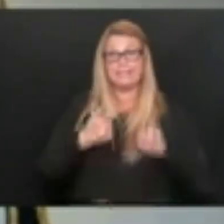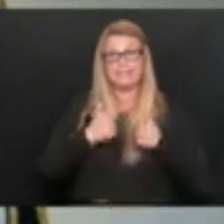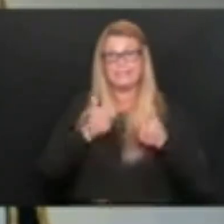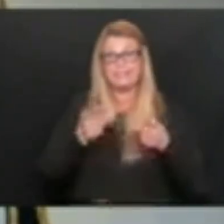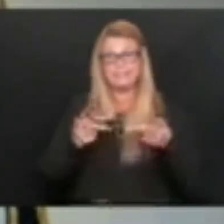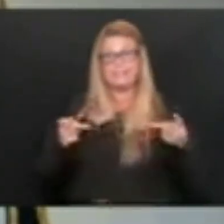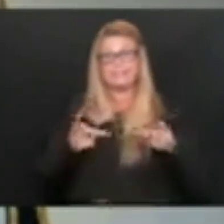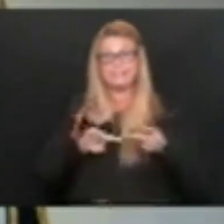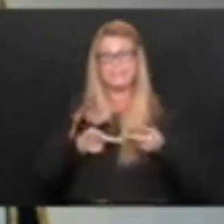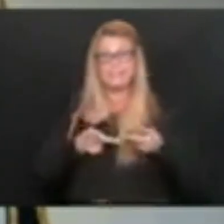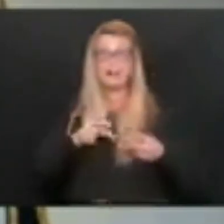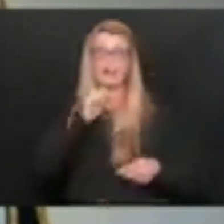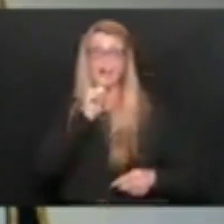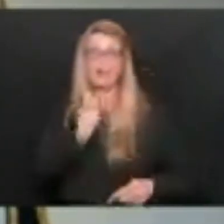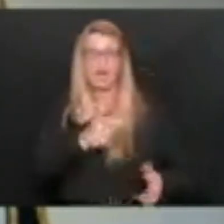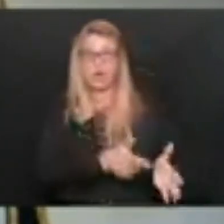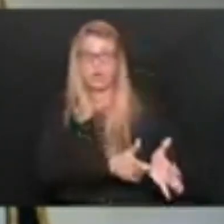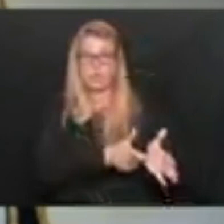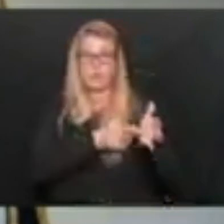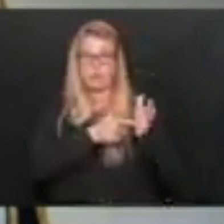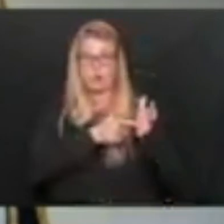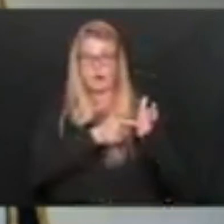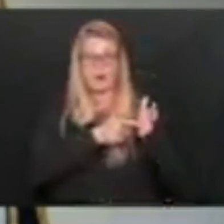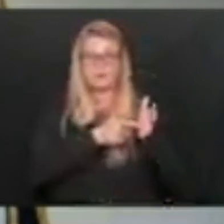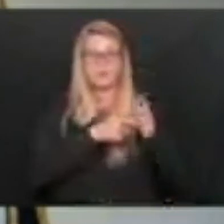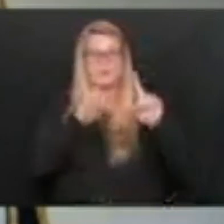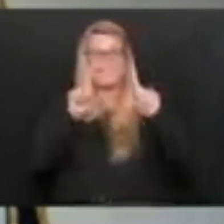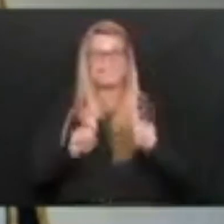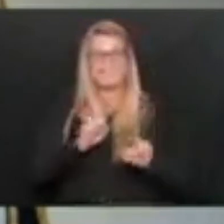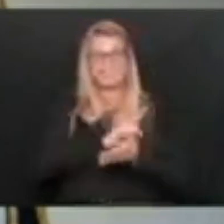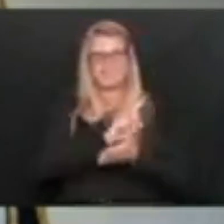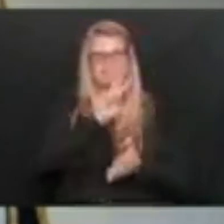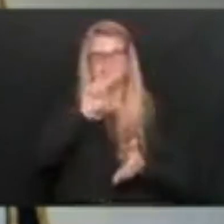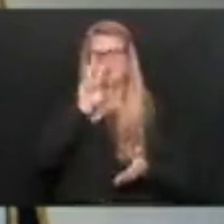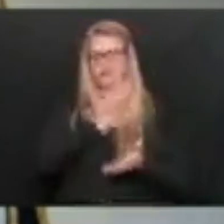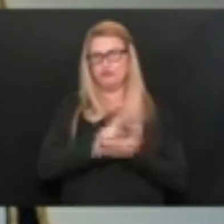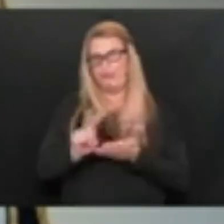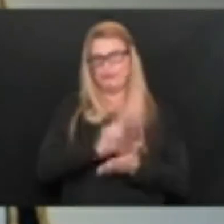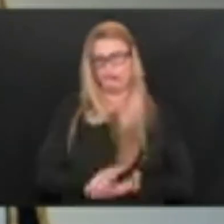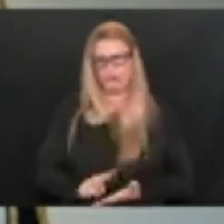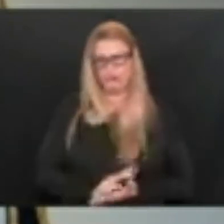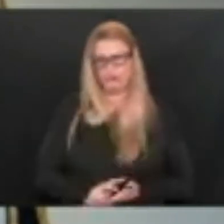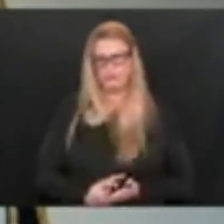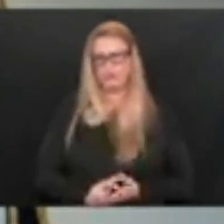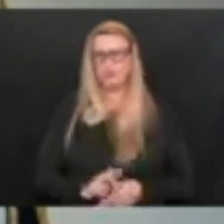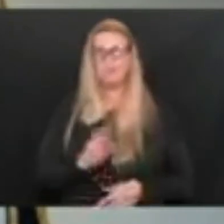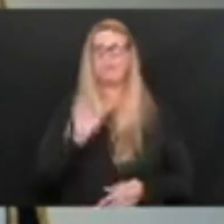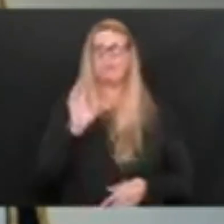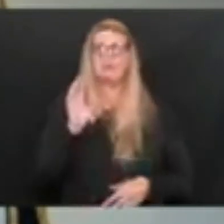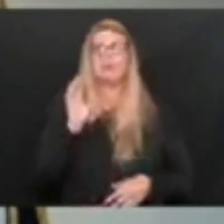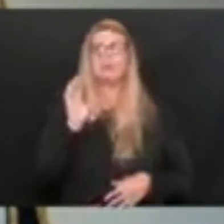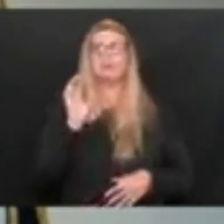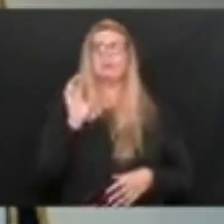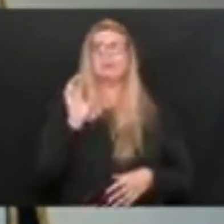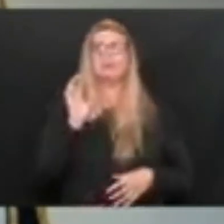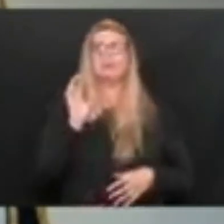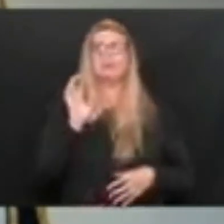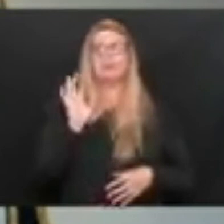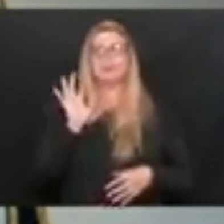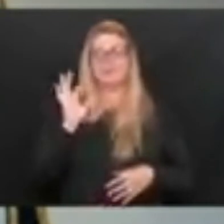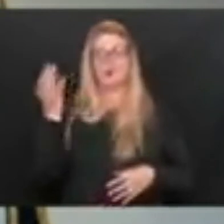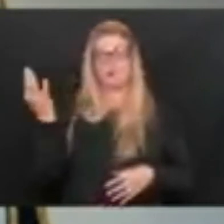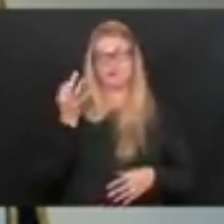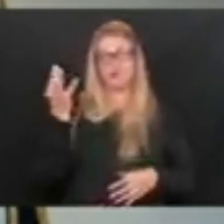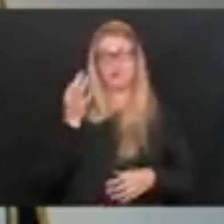no longer required to be tested twice a week. We have a new executive order filed late Friday for